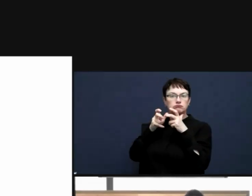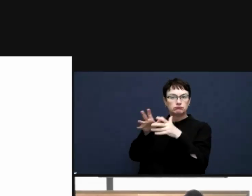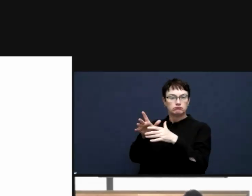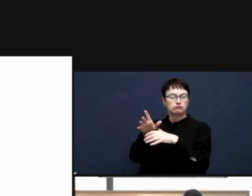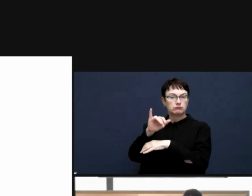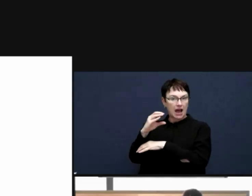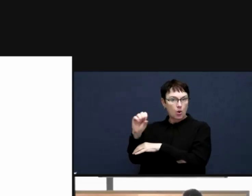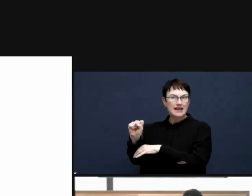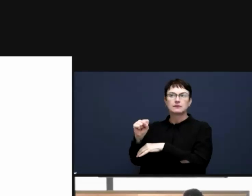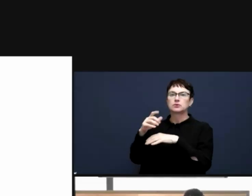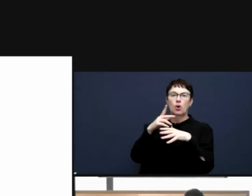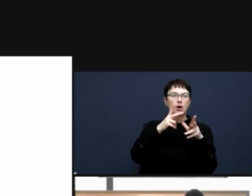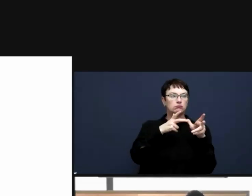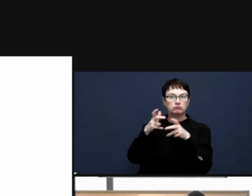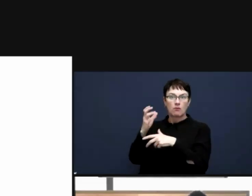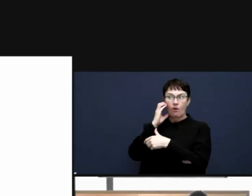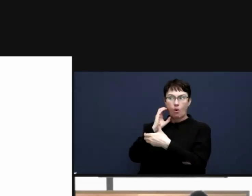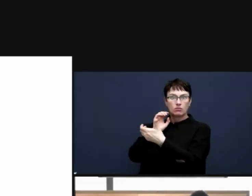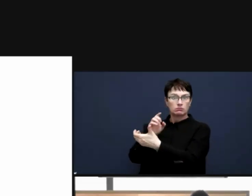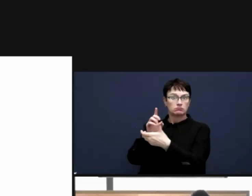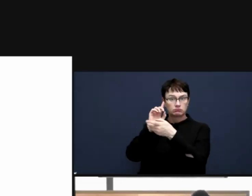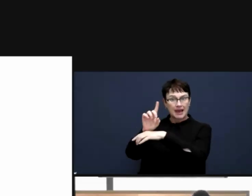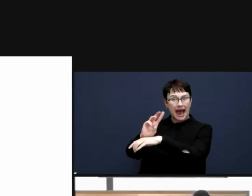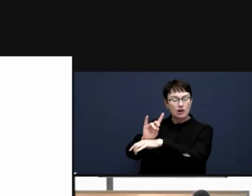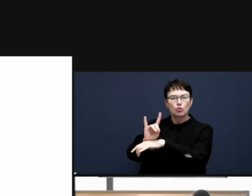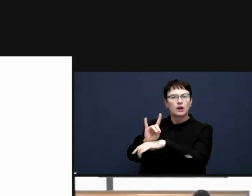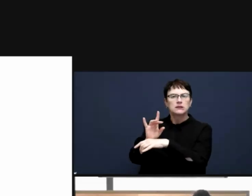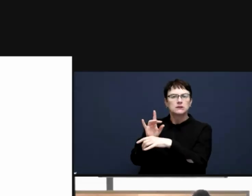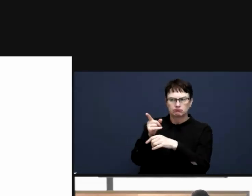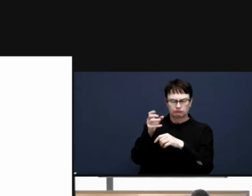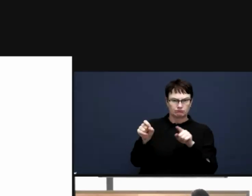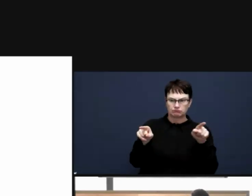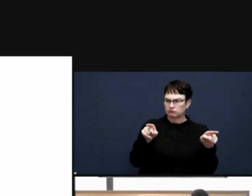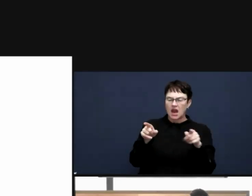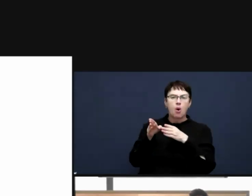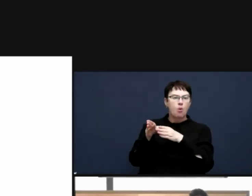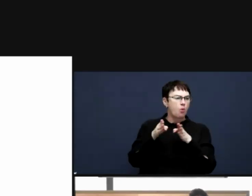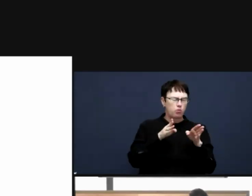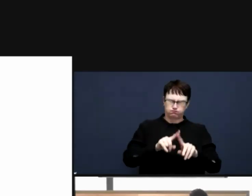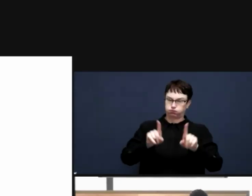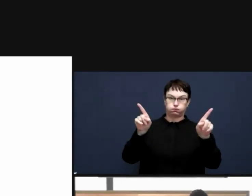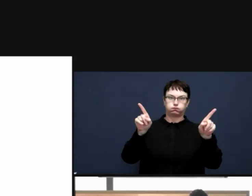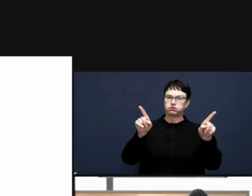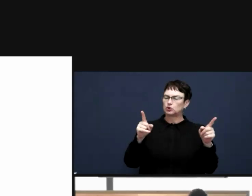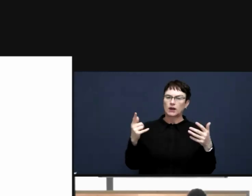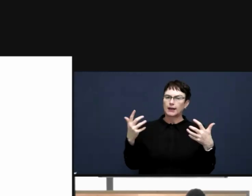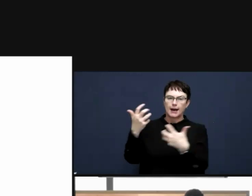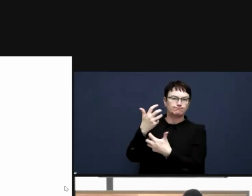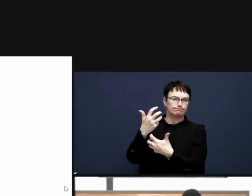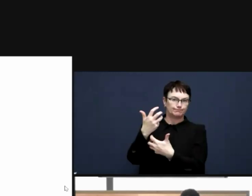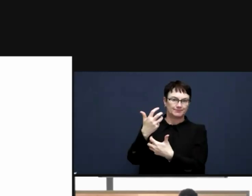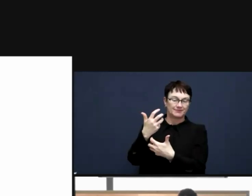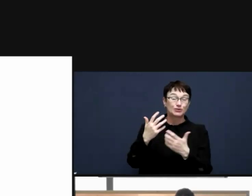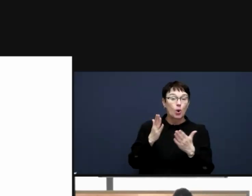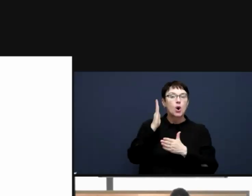for native, hybrid, and cross-platform. Also, auditors that are doing the audits don't have access